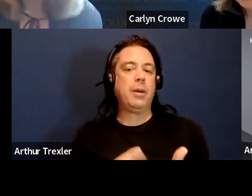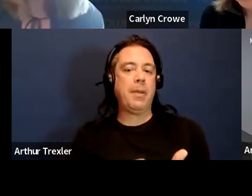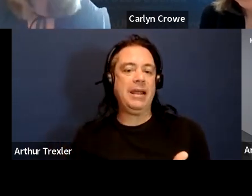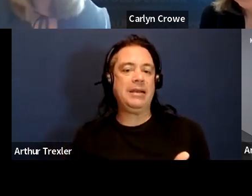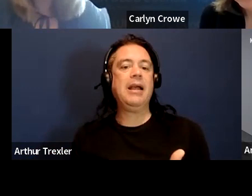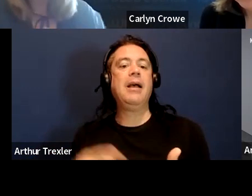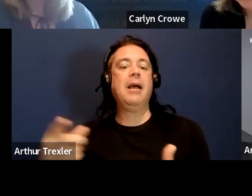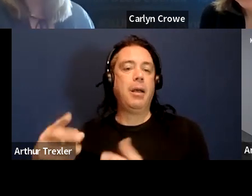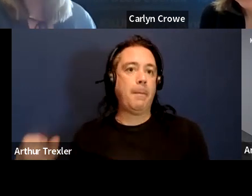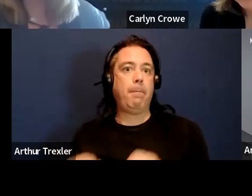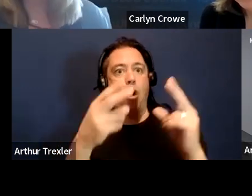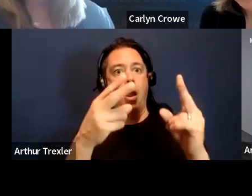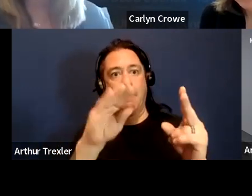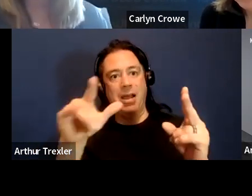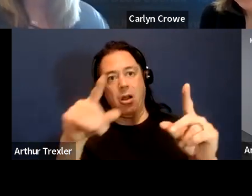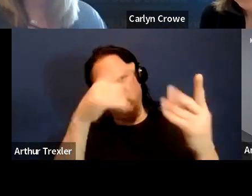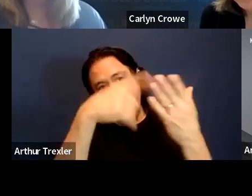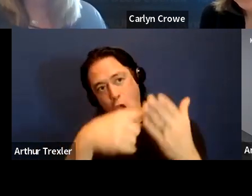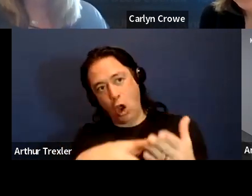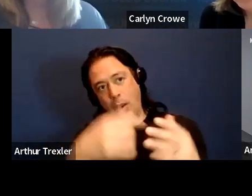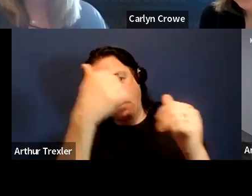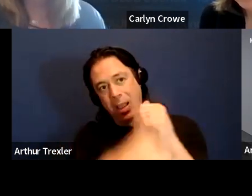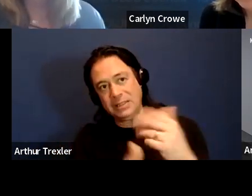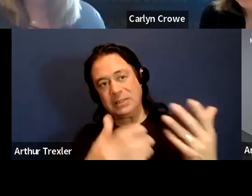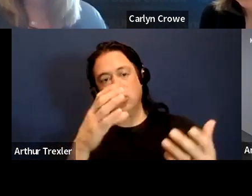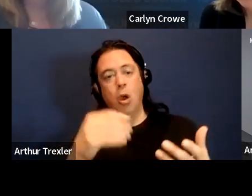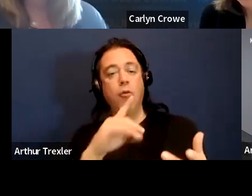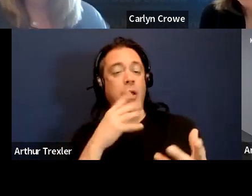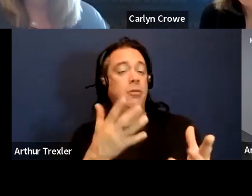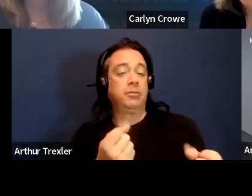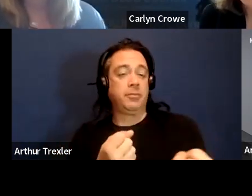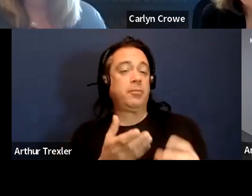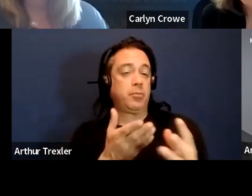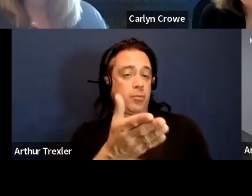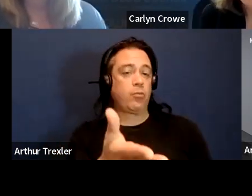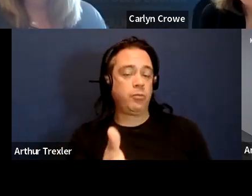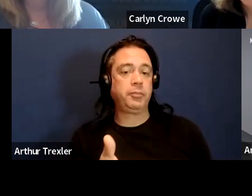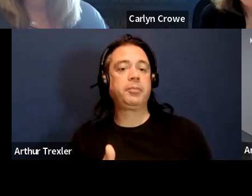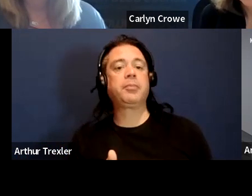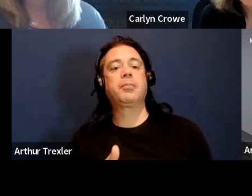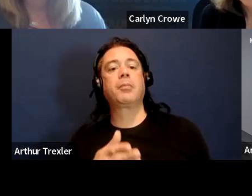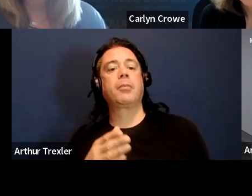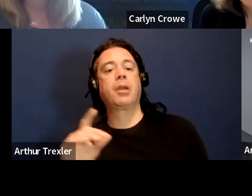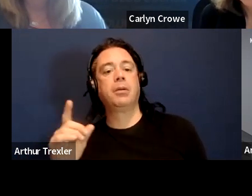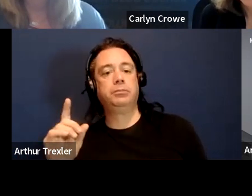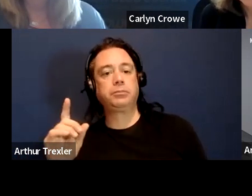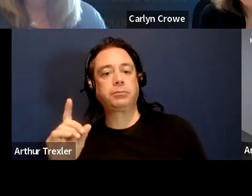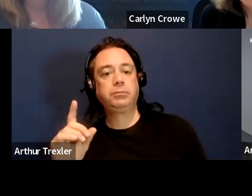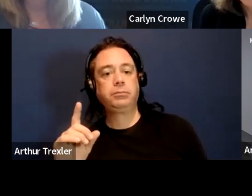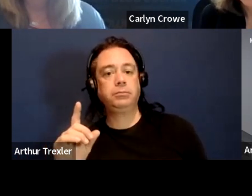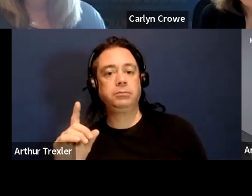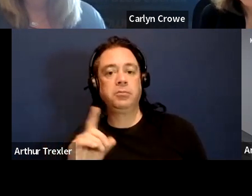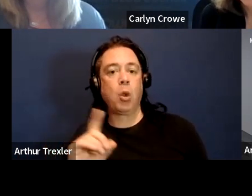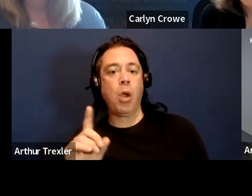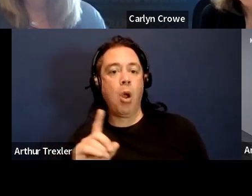pull up a bill to talk about it and pass it. So we wanted to go really quickly through kind of where, what